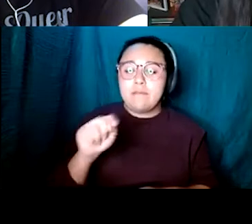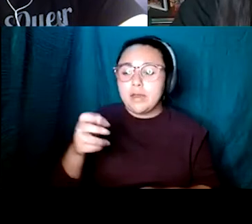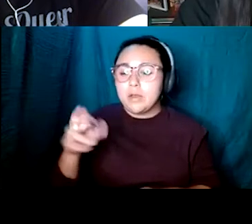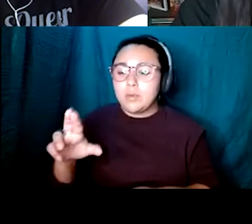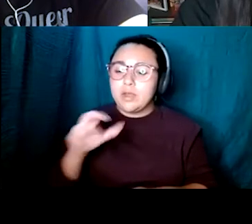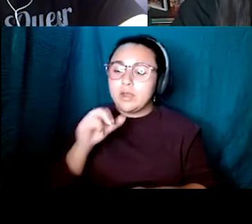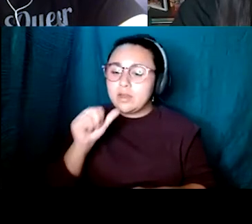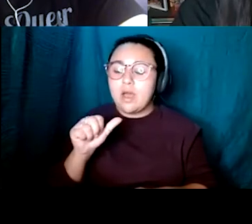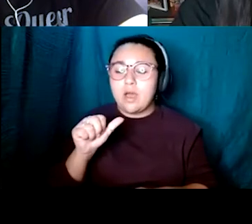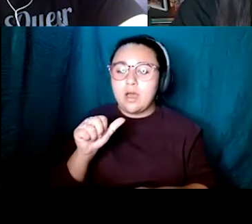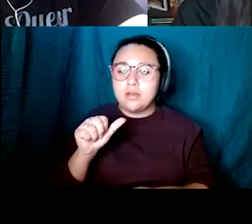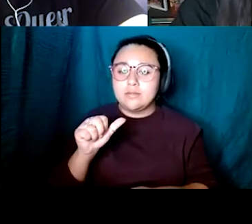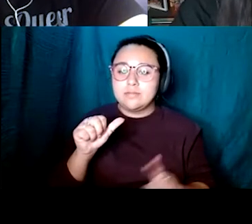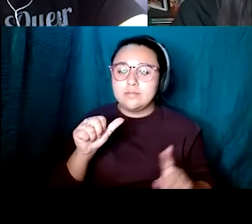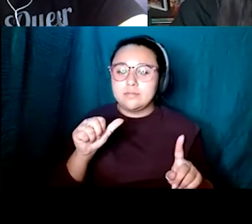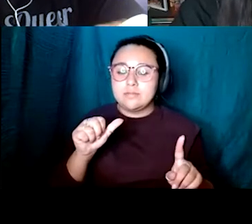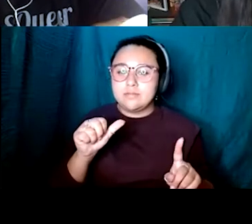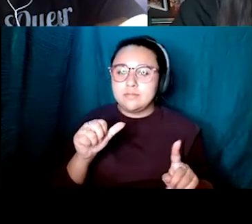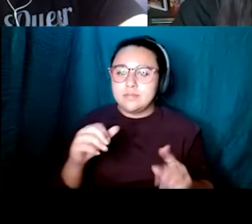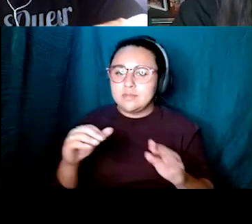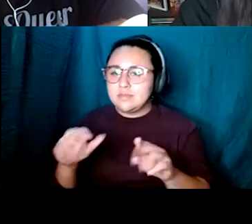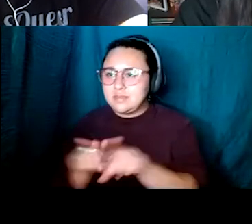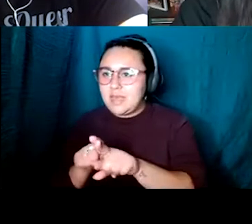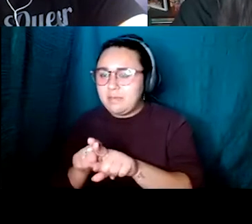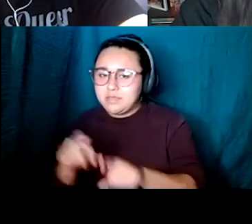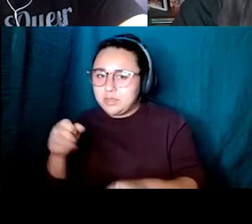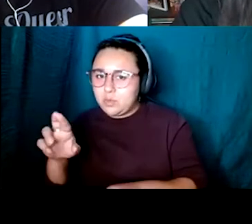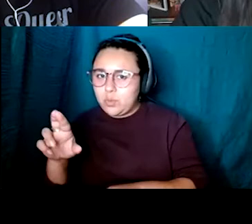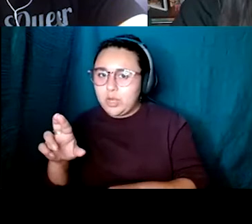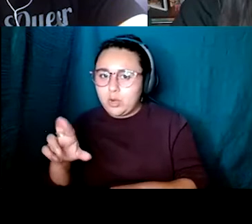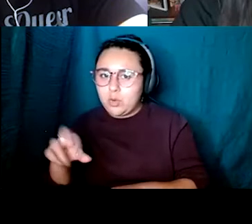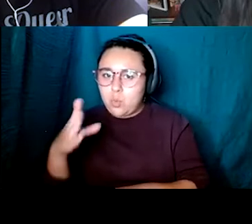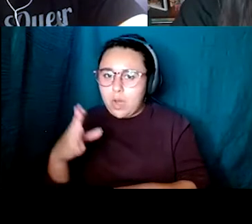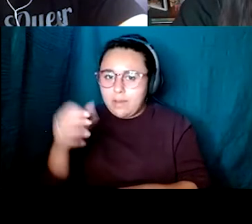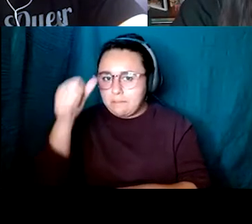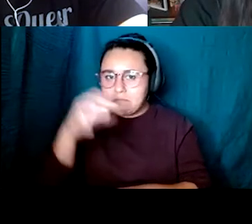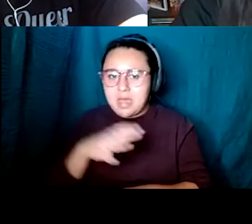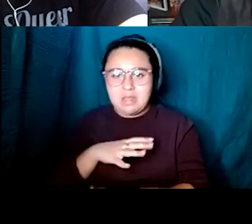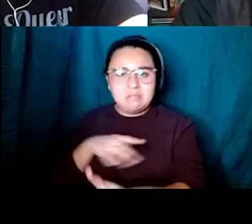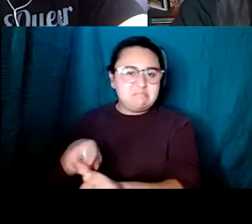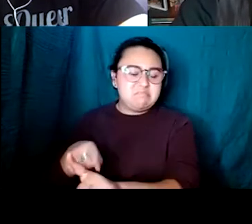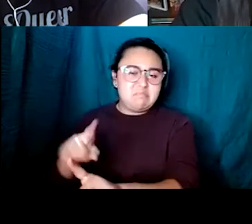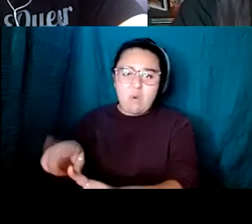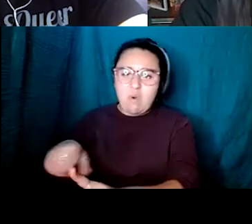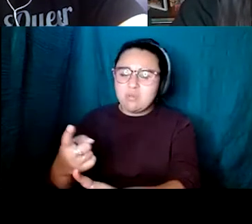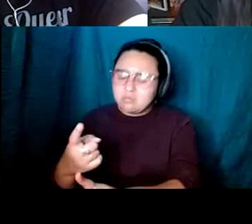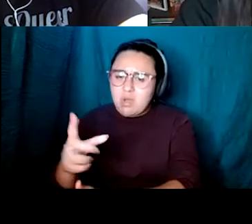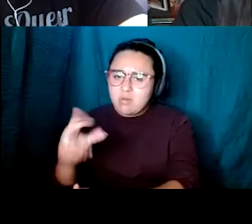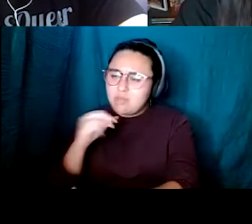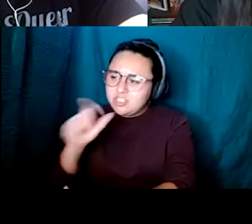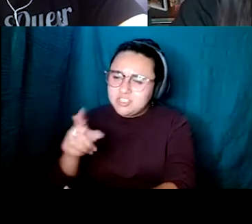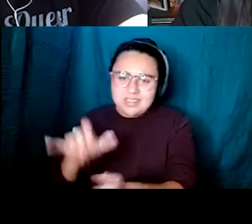white, queer male. So we really wanted to reach beyond that. And I think we succeeded.